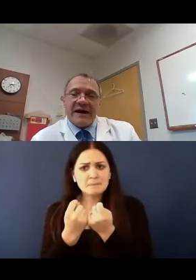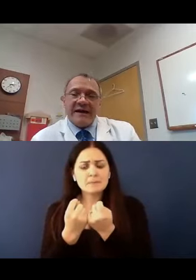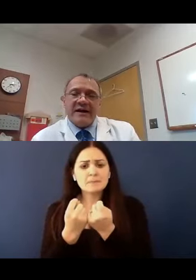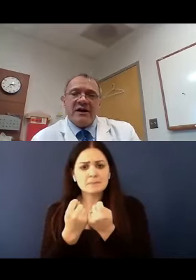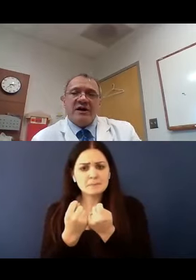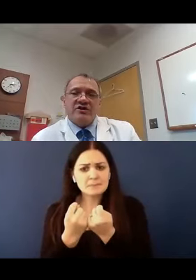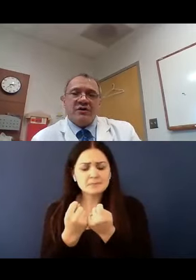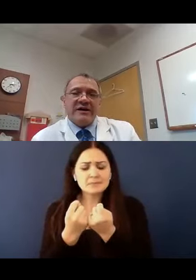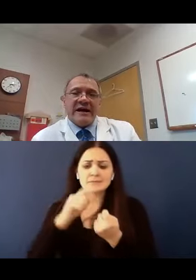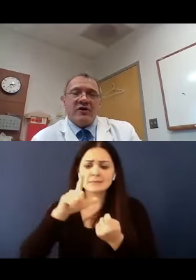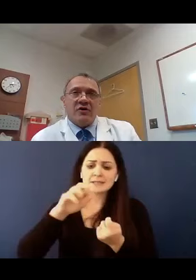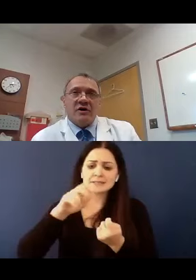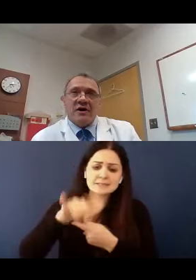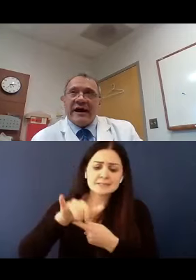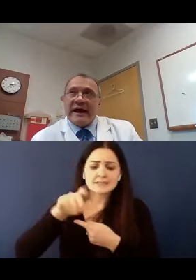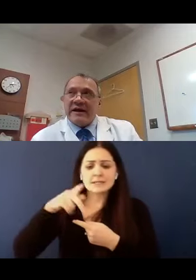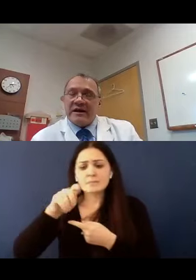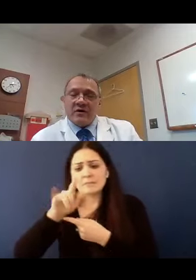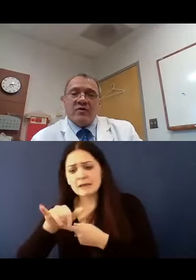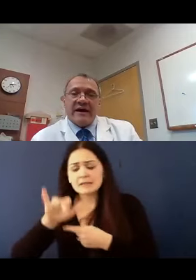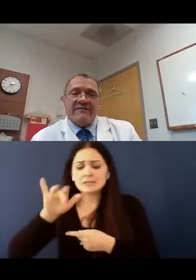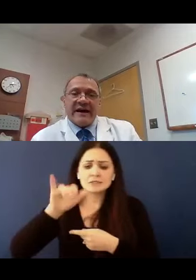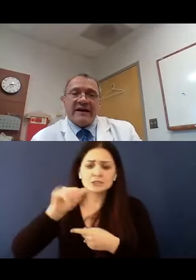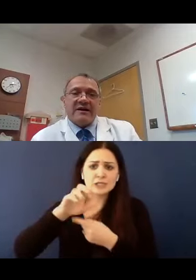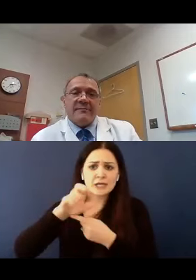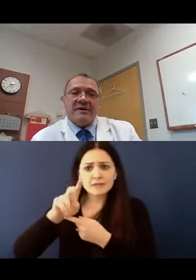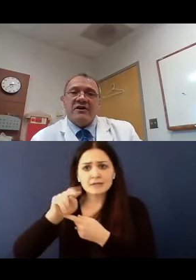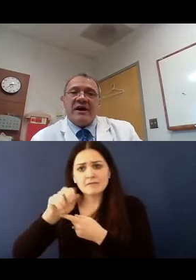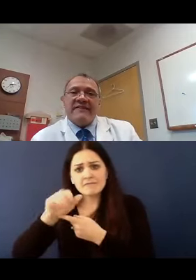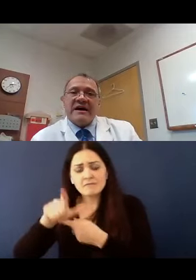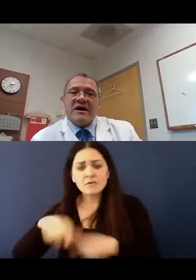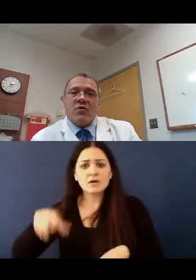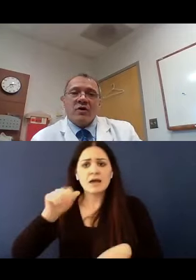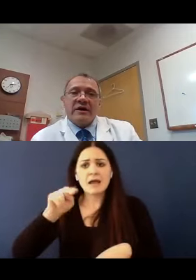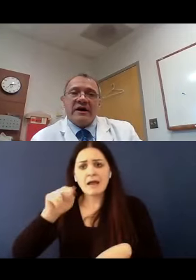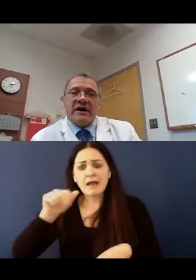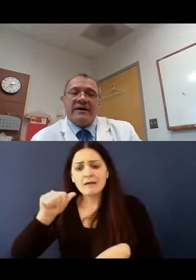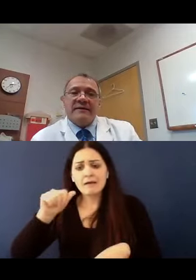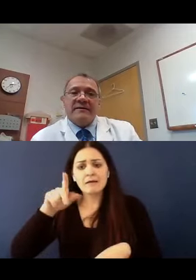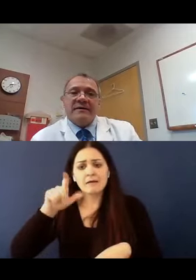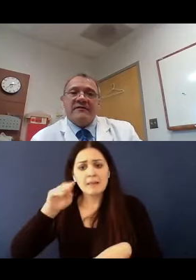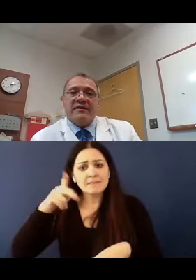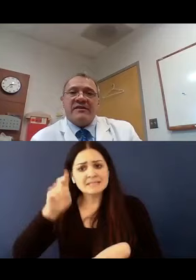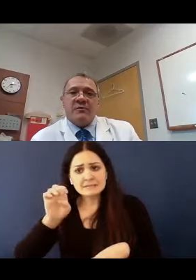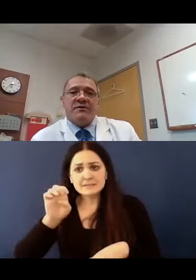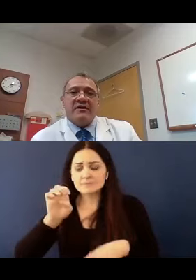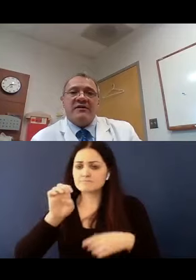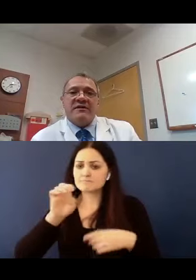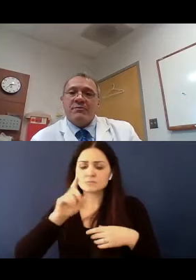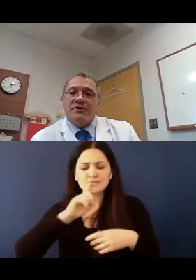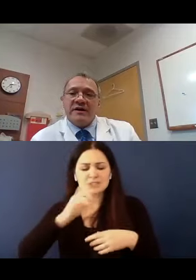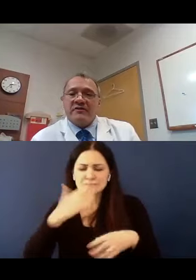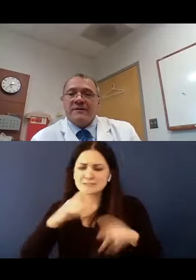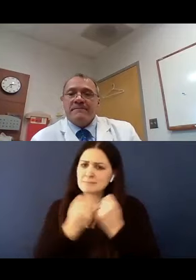Lindsay Petty, Jared Nagel, and we have Anna Klemke, and they are working on